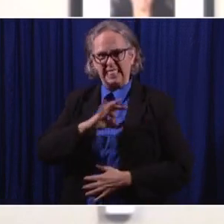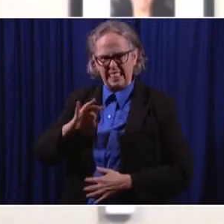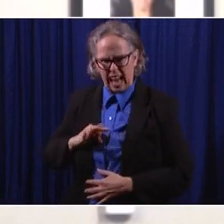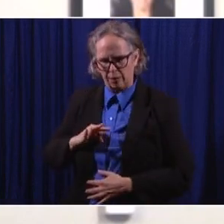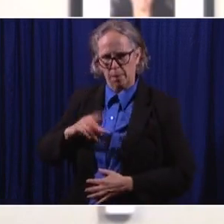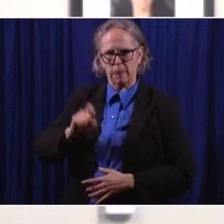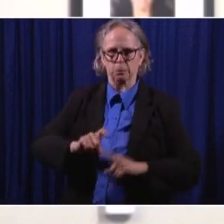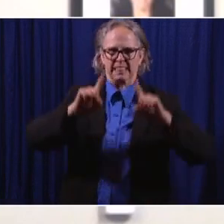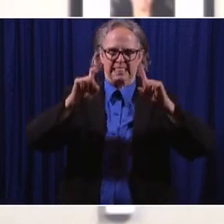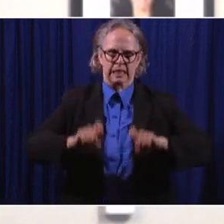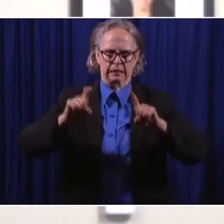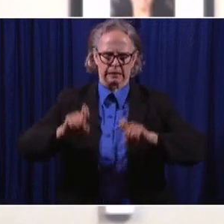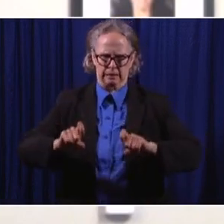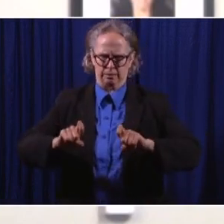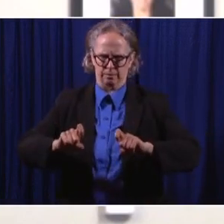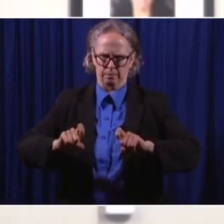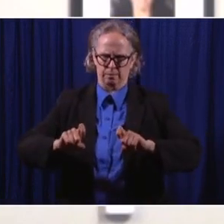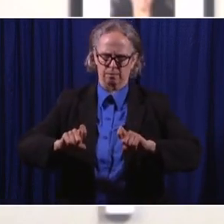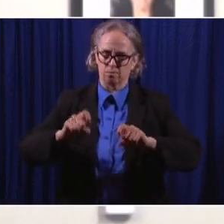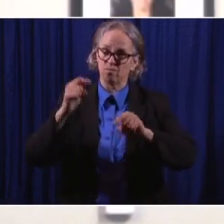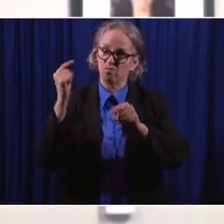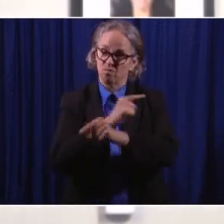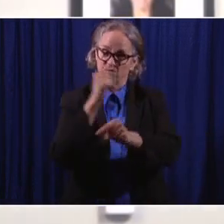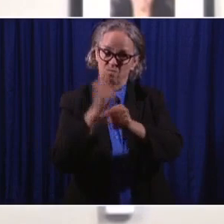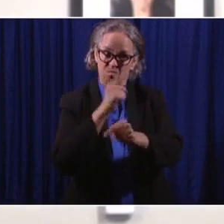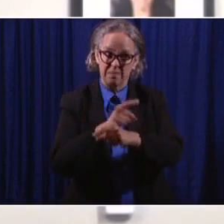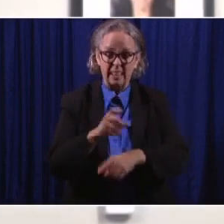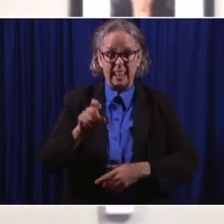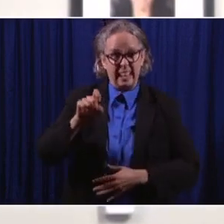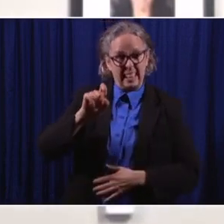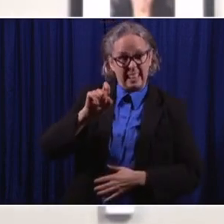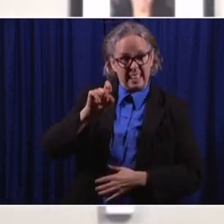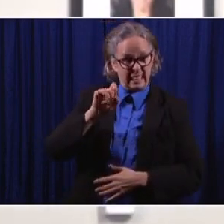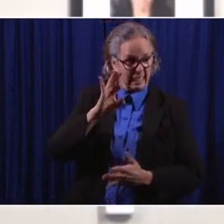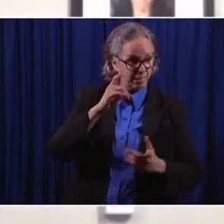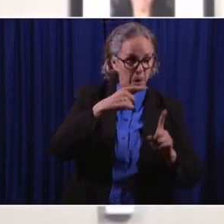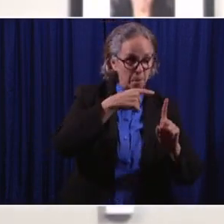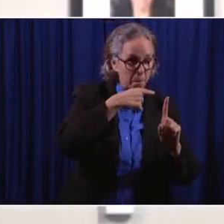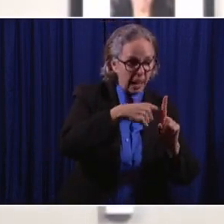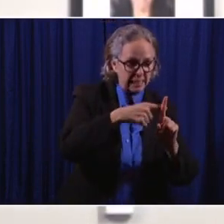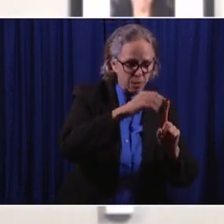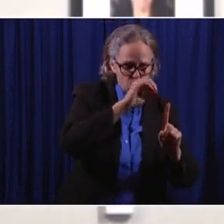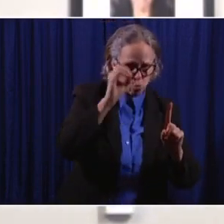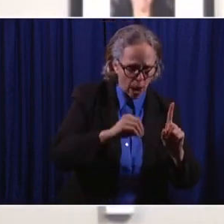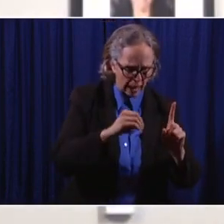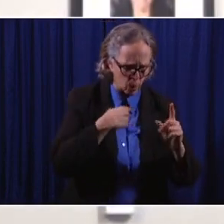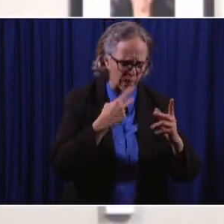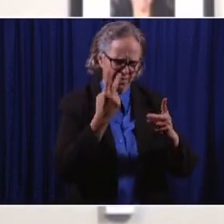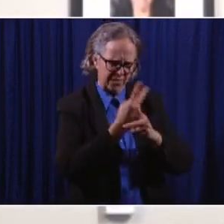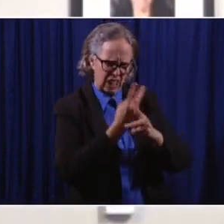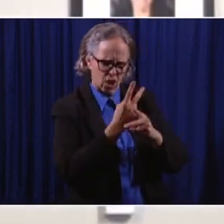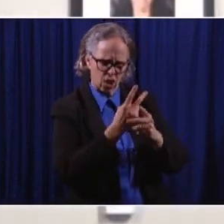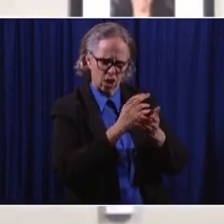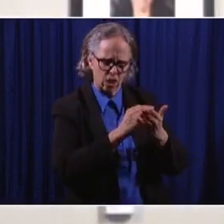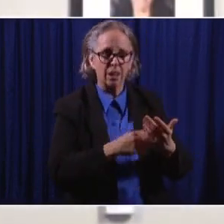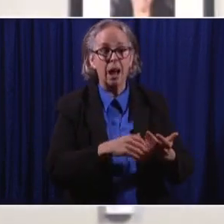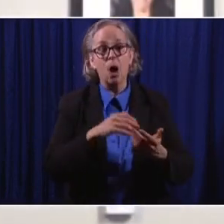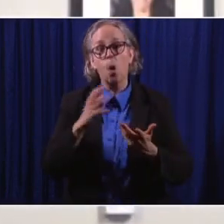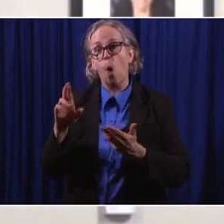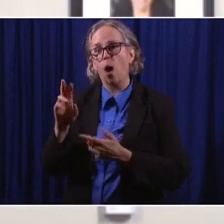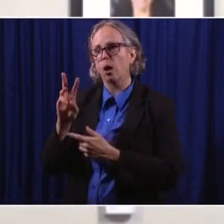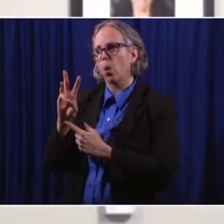staff, positivity of the incarcerated adults, or the wastewater indicators show that there's a problem with COVID in that prison. We would not